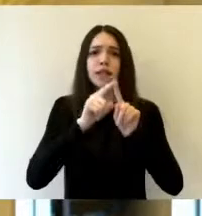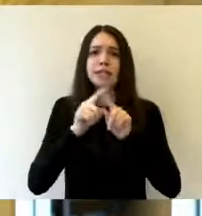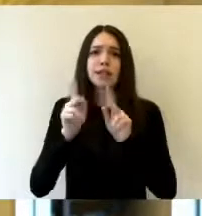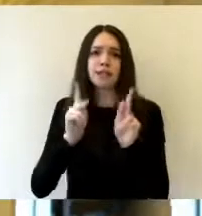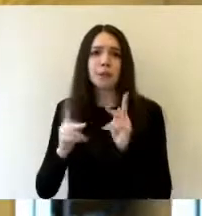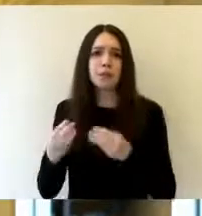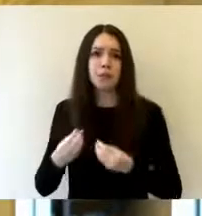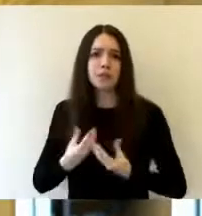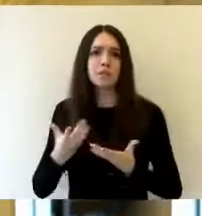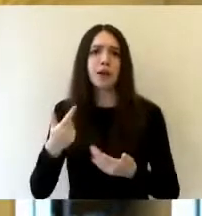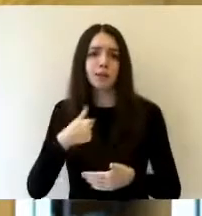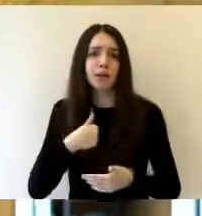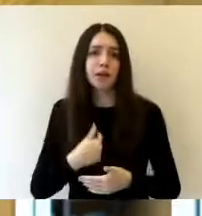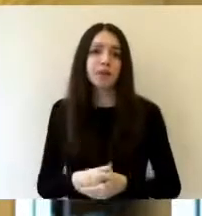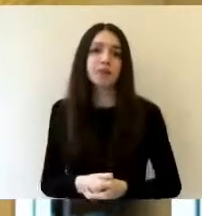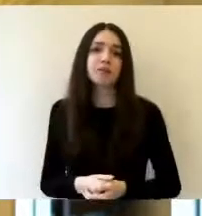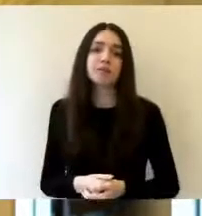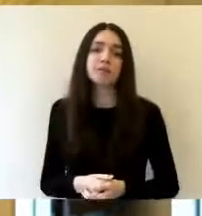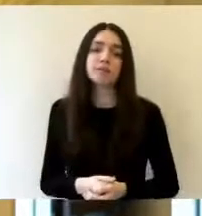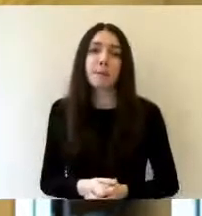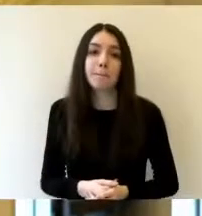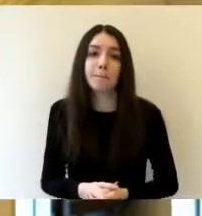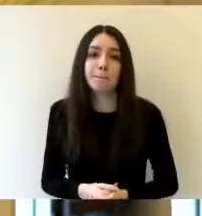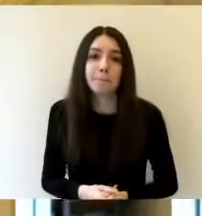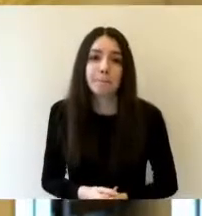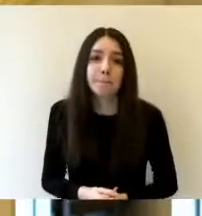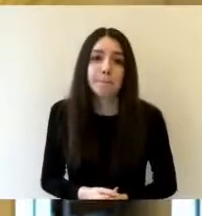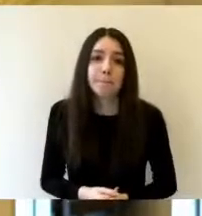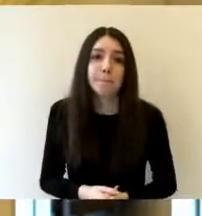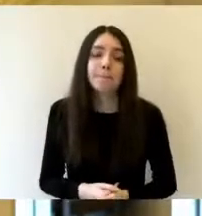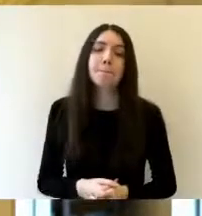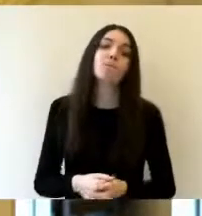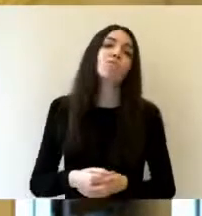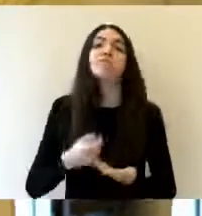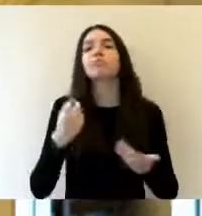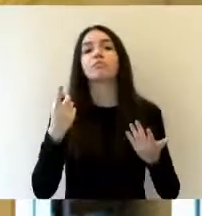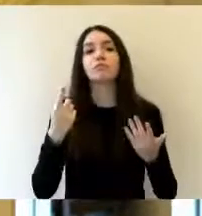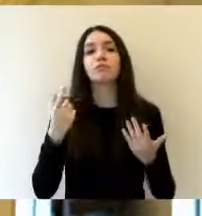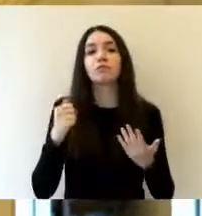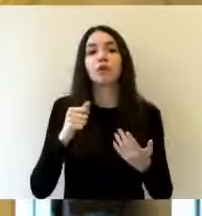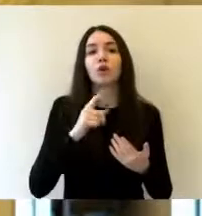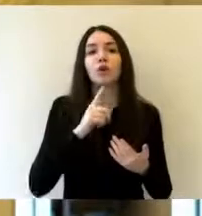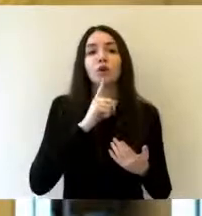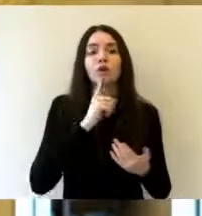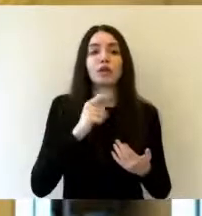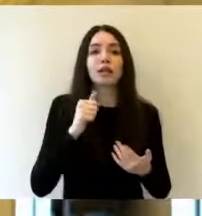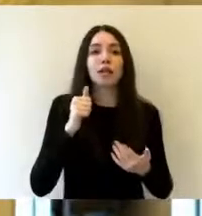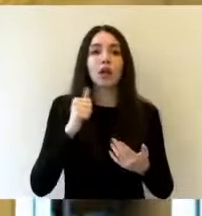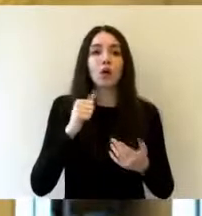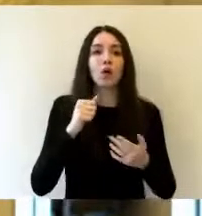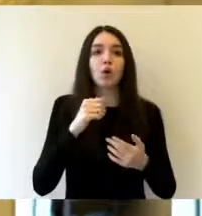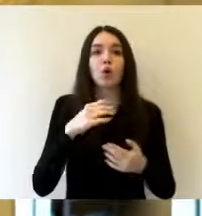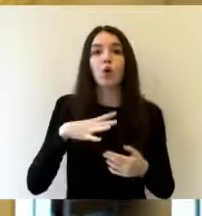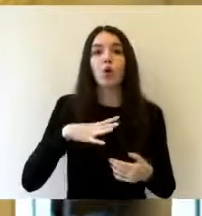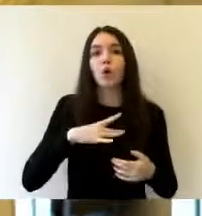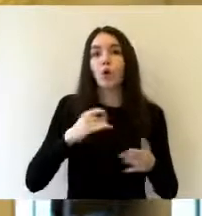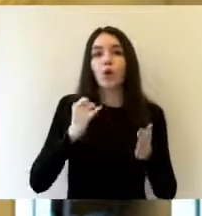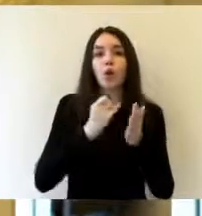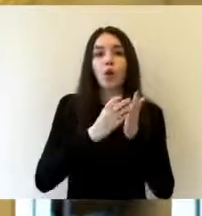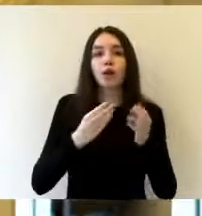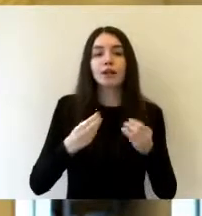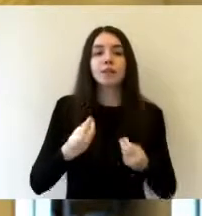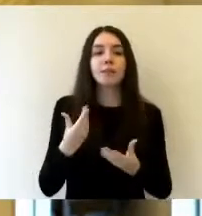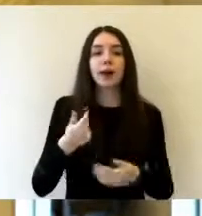have like Ron Mueck, Patricia Piccinini's work is amazing. These kind of hyper real, but also fantastical things that don't